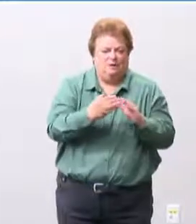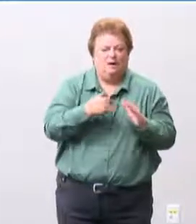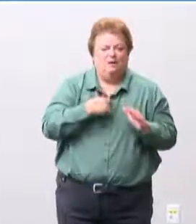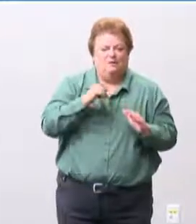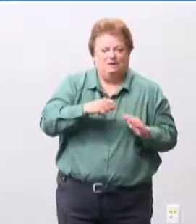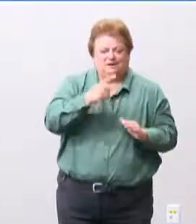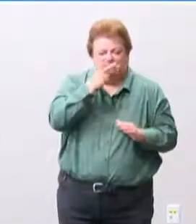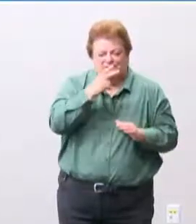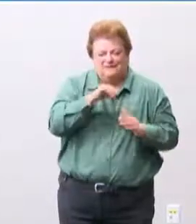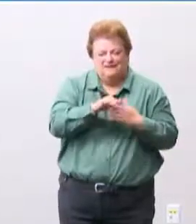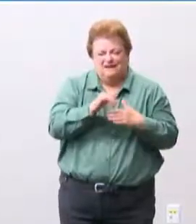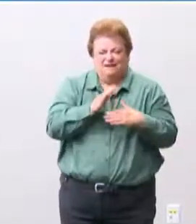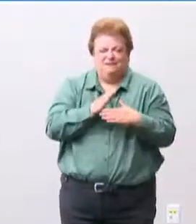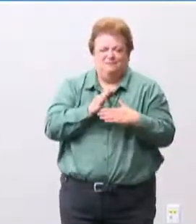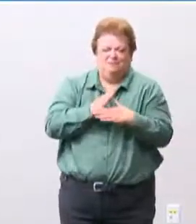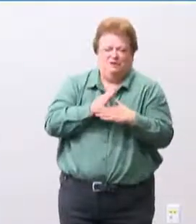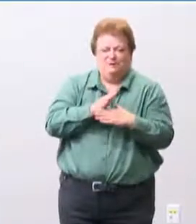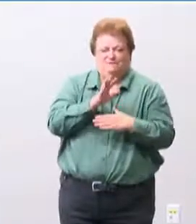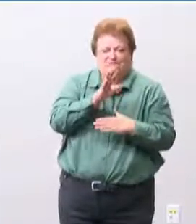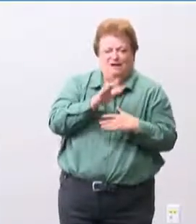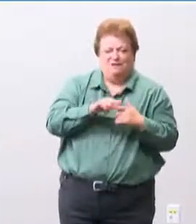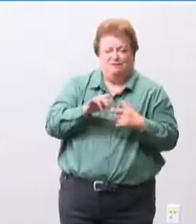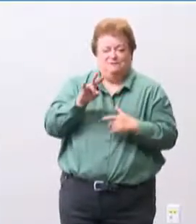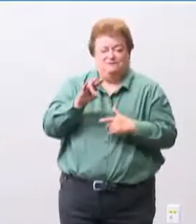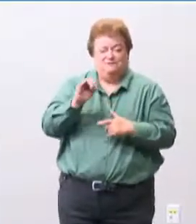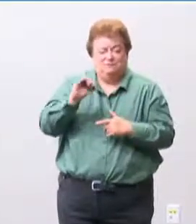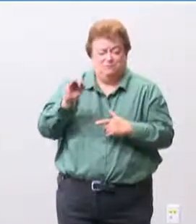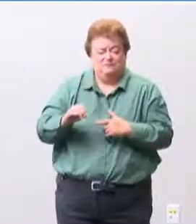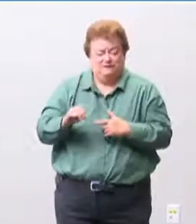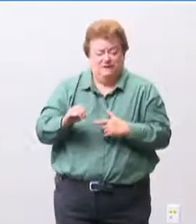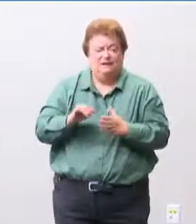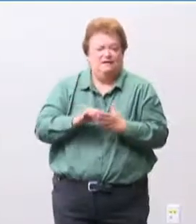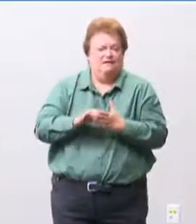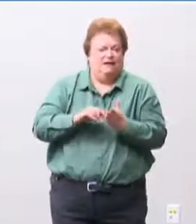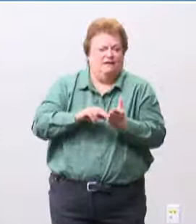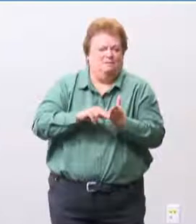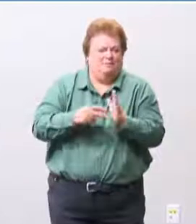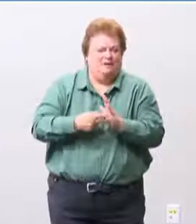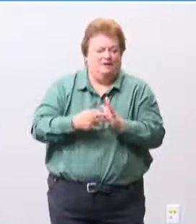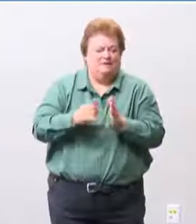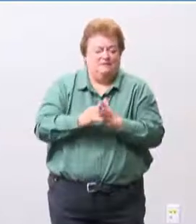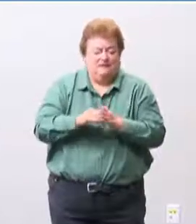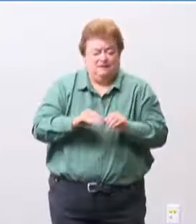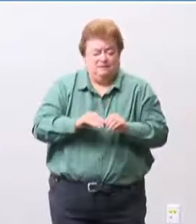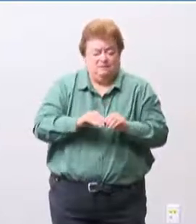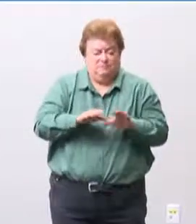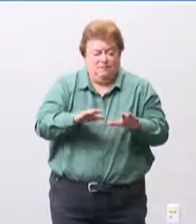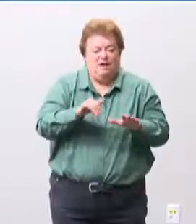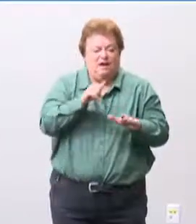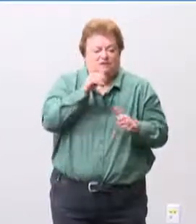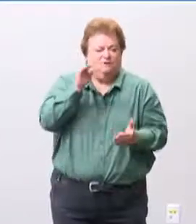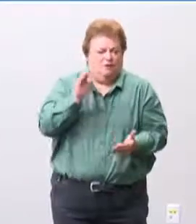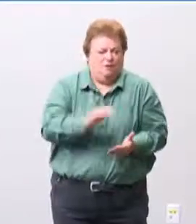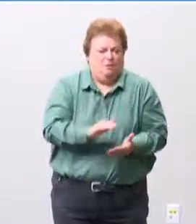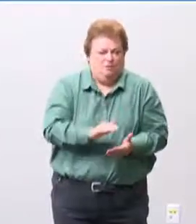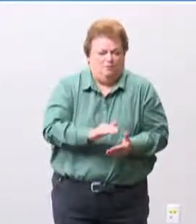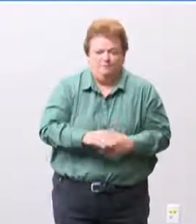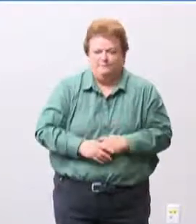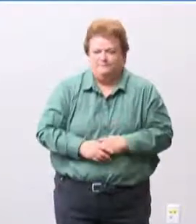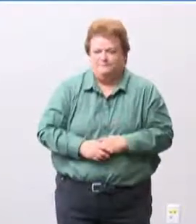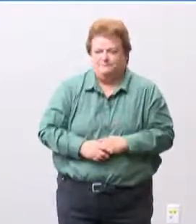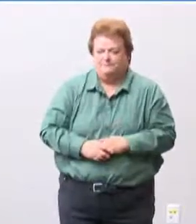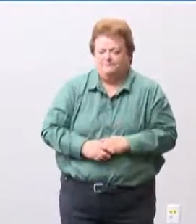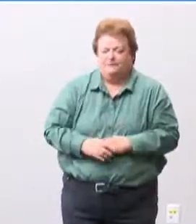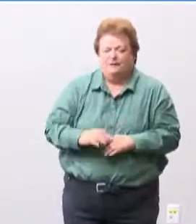in the 5 to 7% range. That would indicate that the risk of transmission is lower.